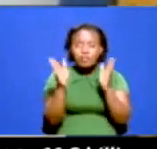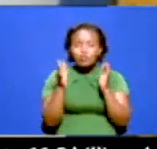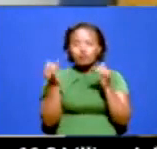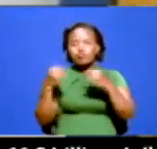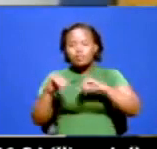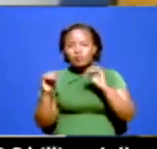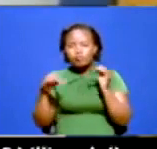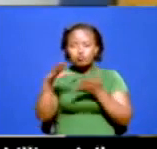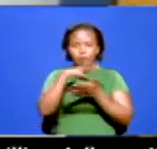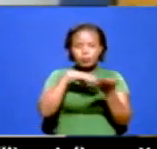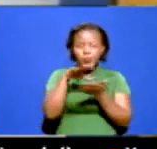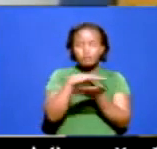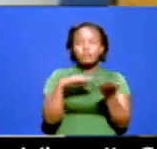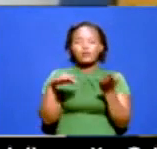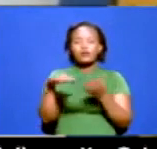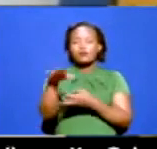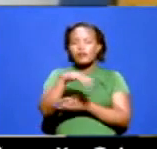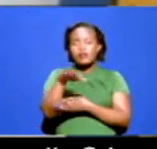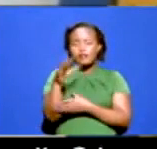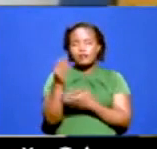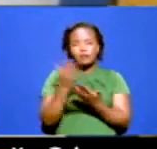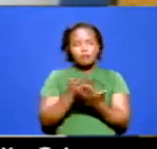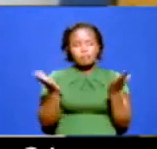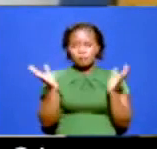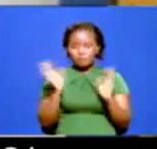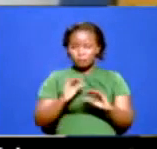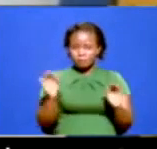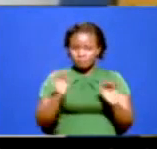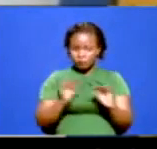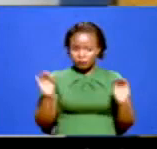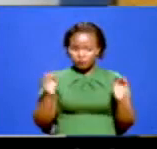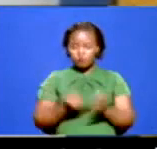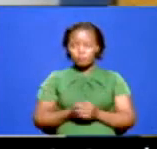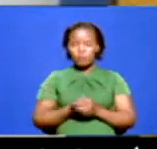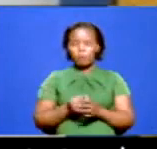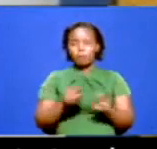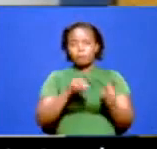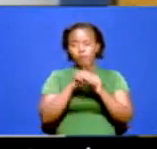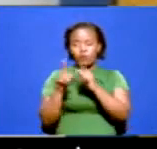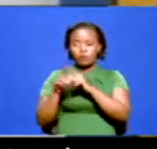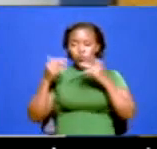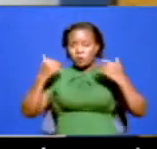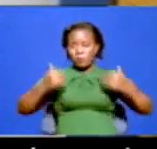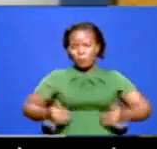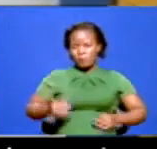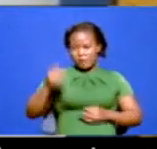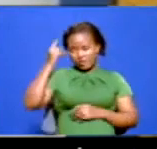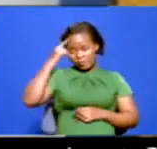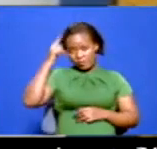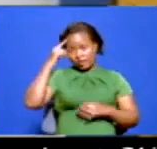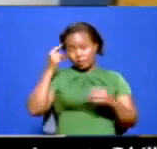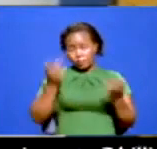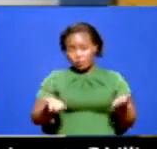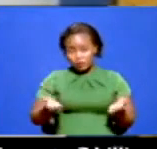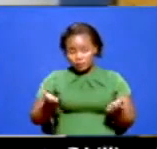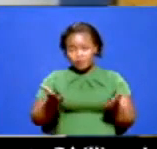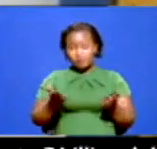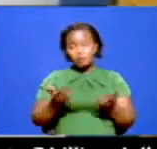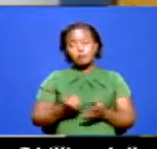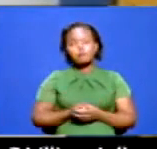the into this facility. And therefore, and I think you can attest to the fact that